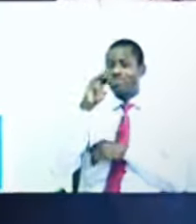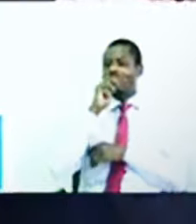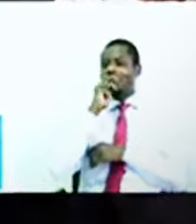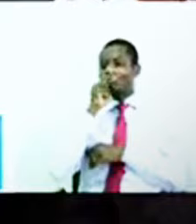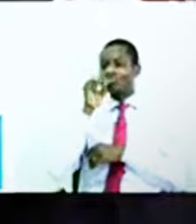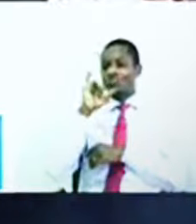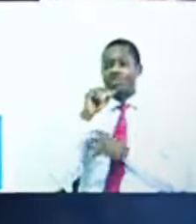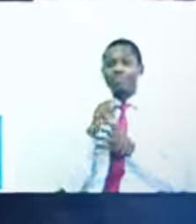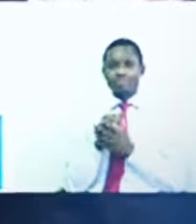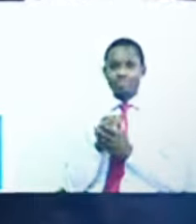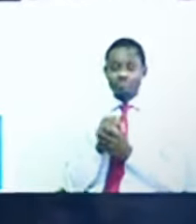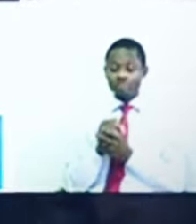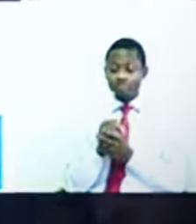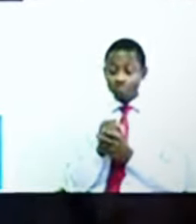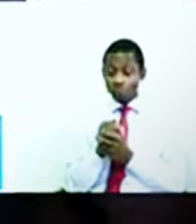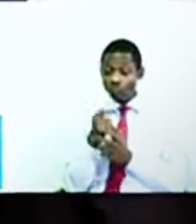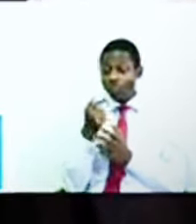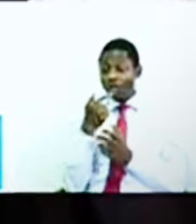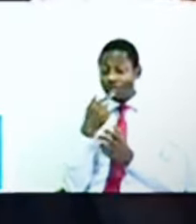And this is the testimony.